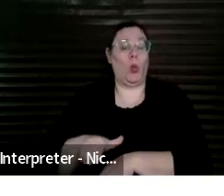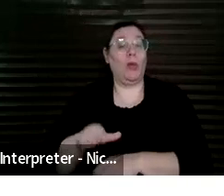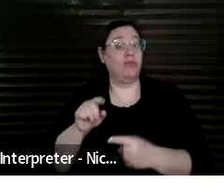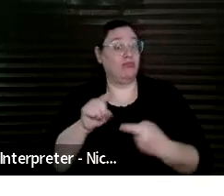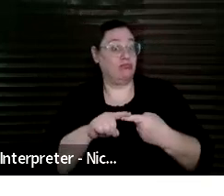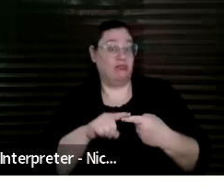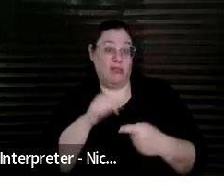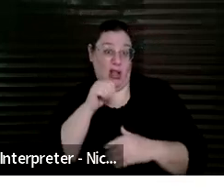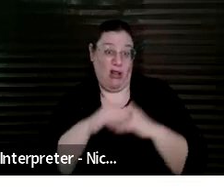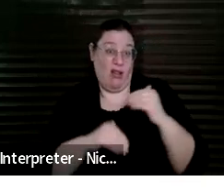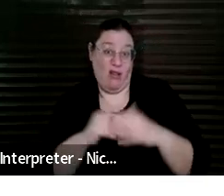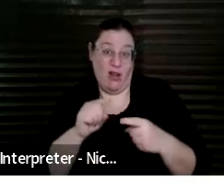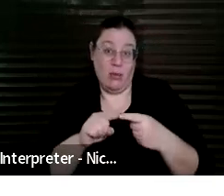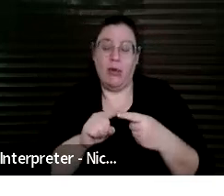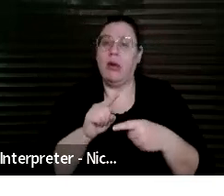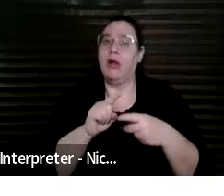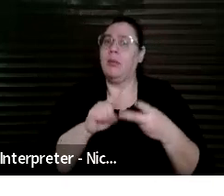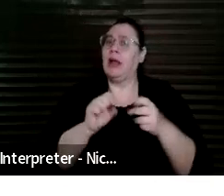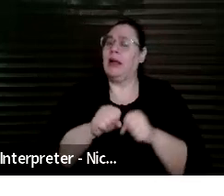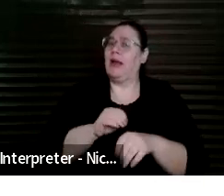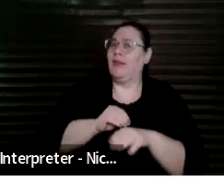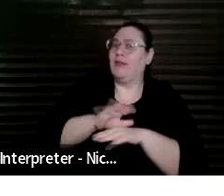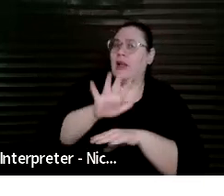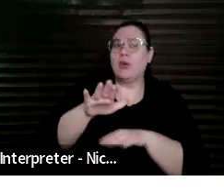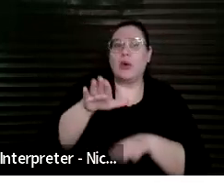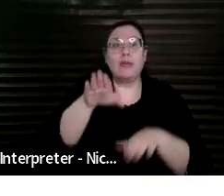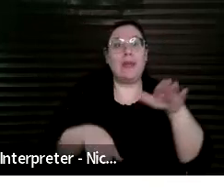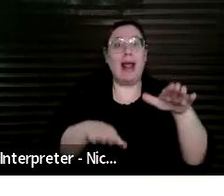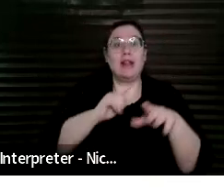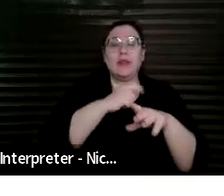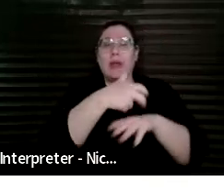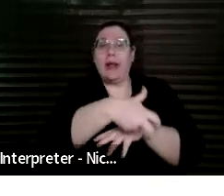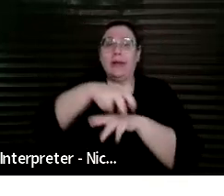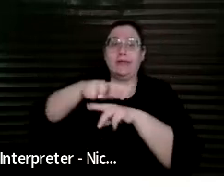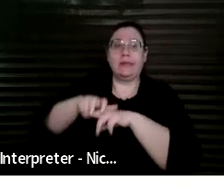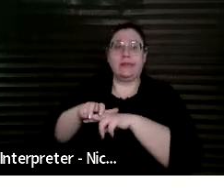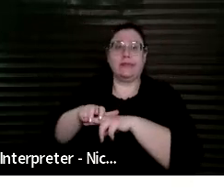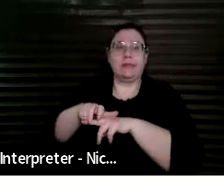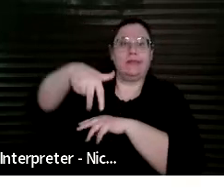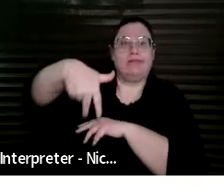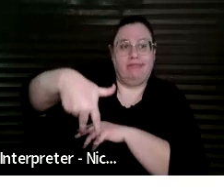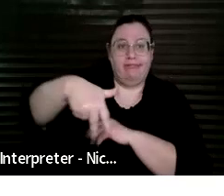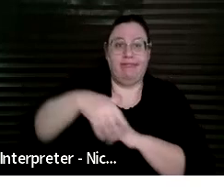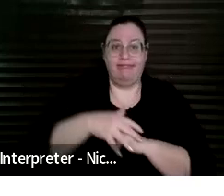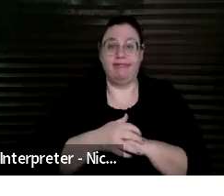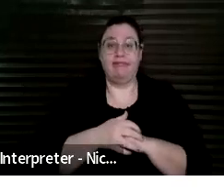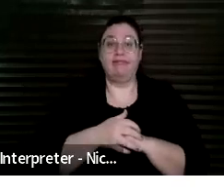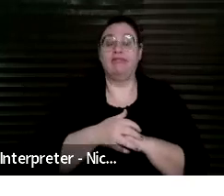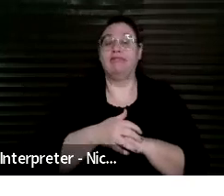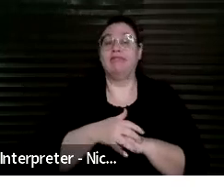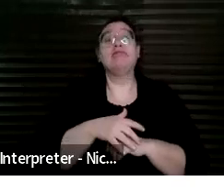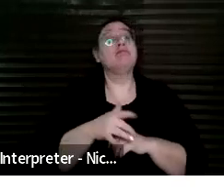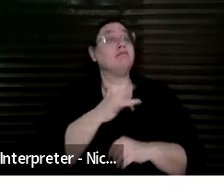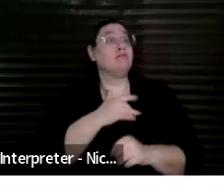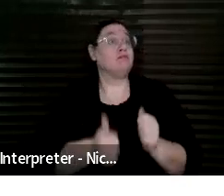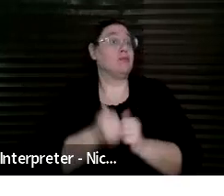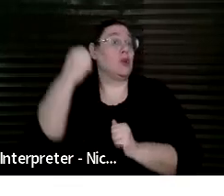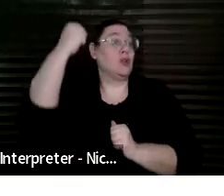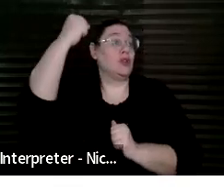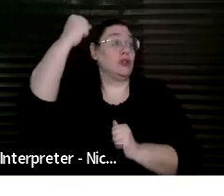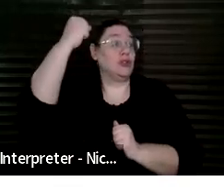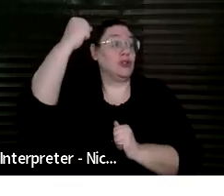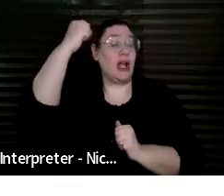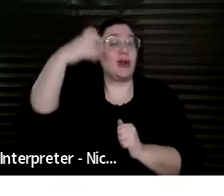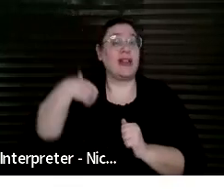uncomfortable, but can impact balance when getting on and off the toilet. Most showers have a bottom